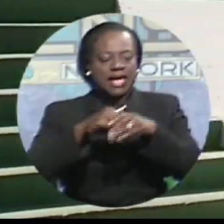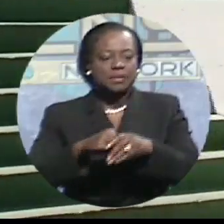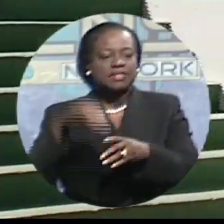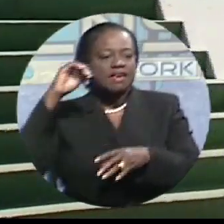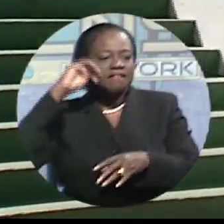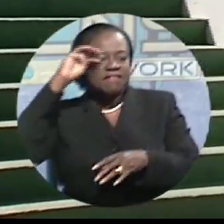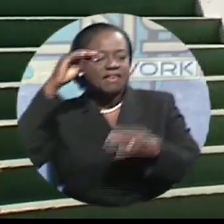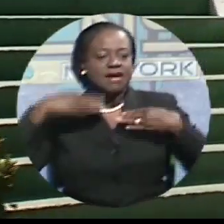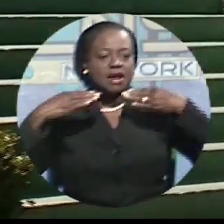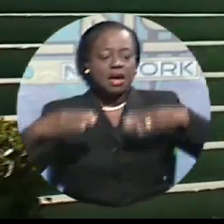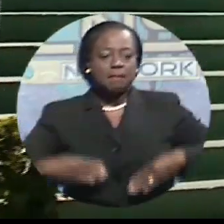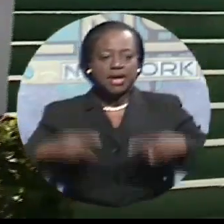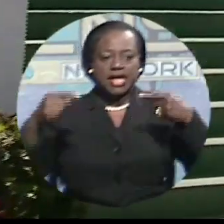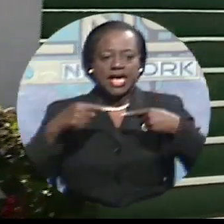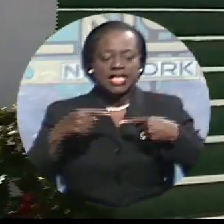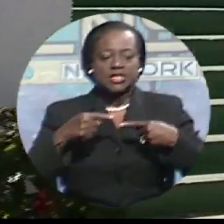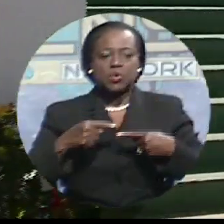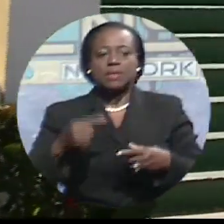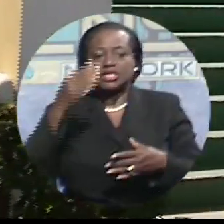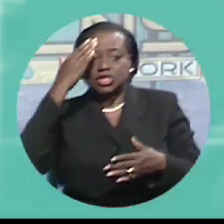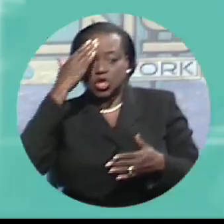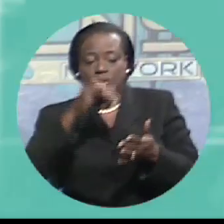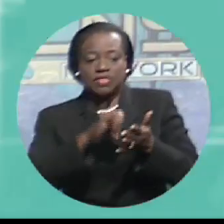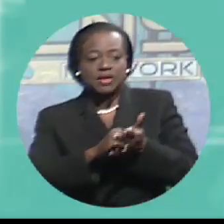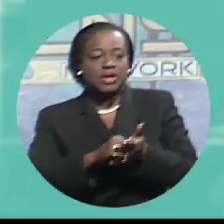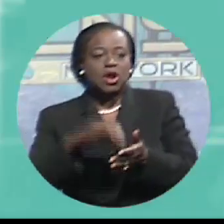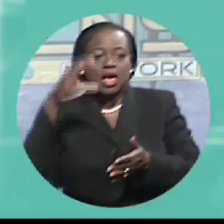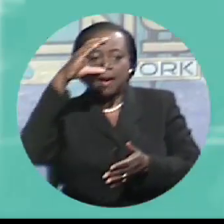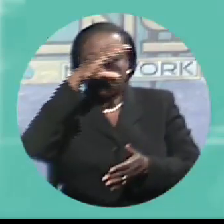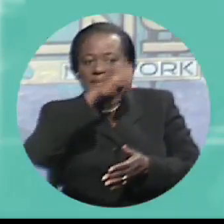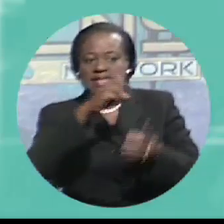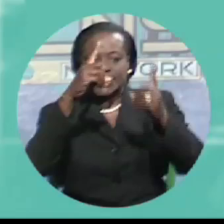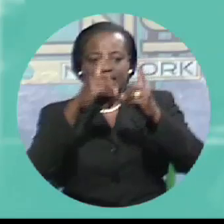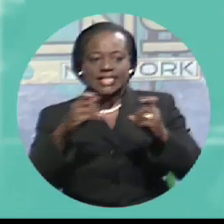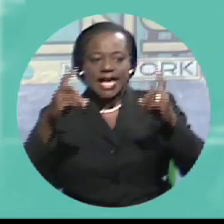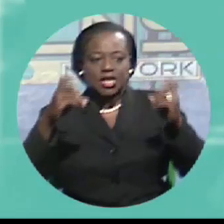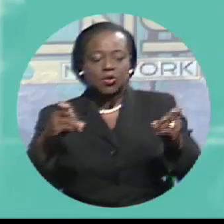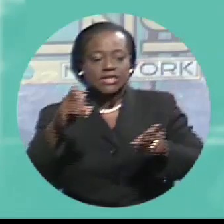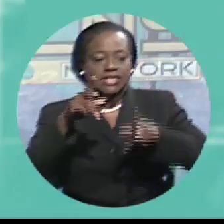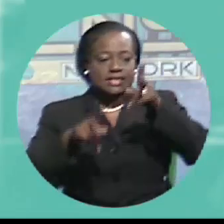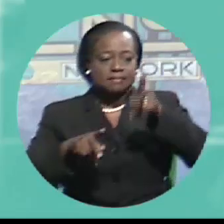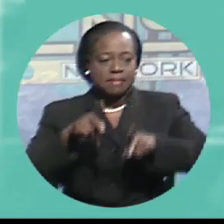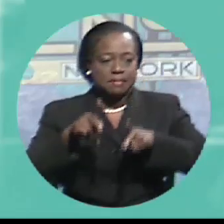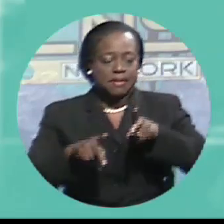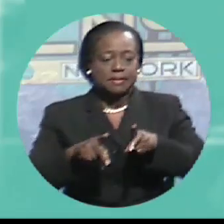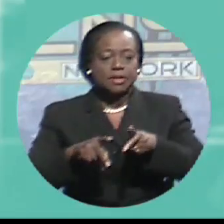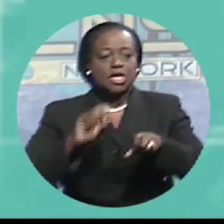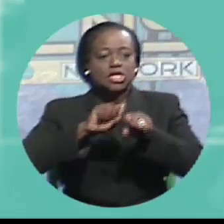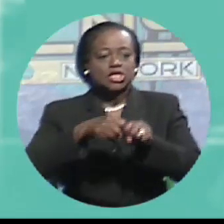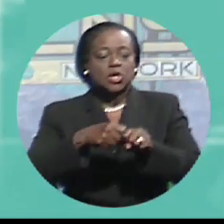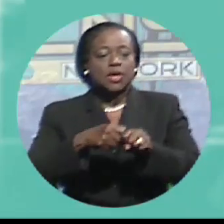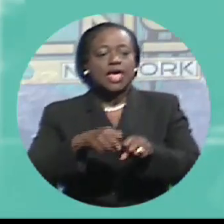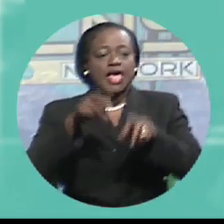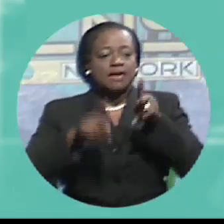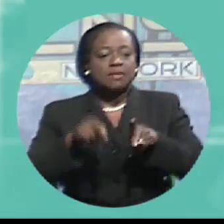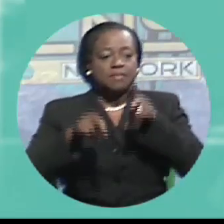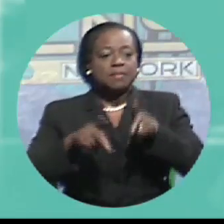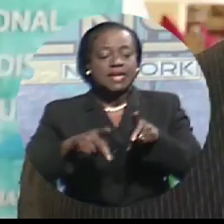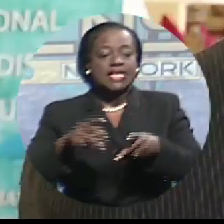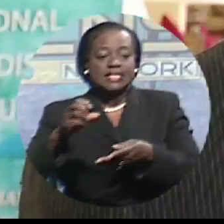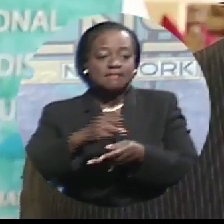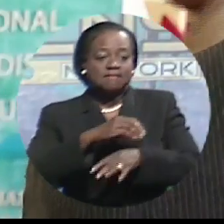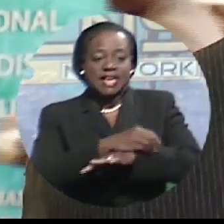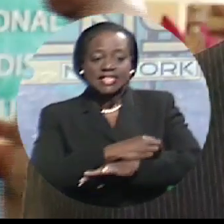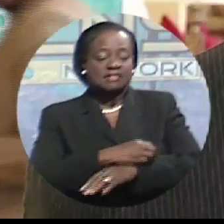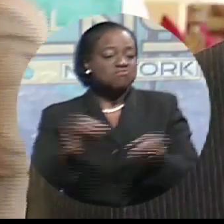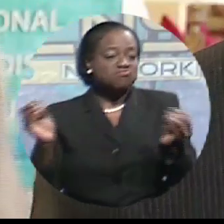you do have to be aware and make sure that we're not misdiagnosing people with one thing versus the other. So if a patient's already affected, there really isn't that much you can do